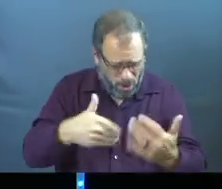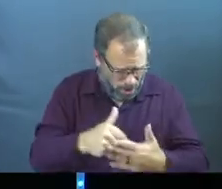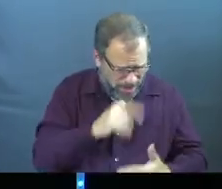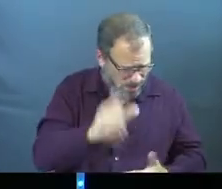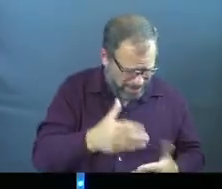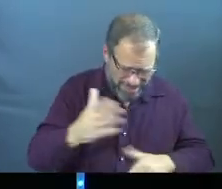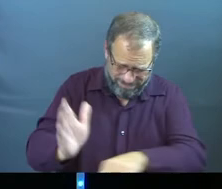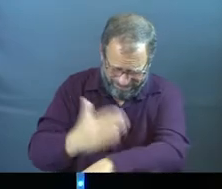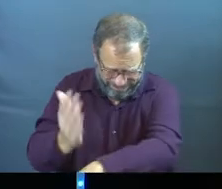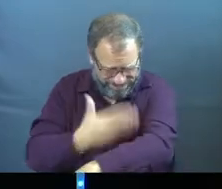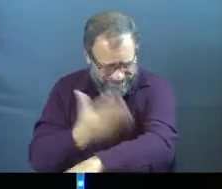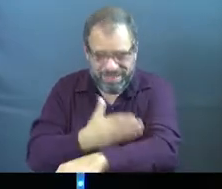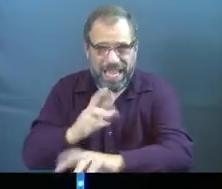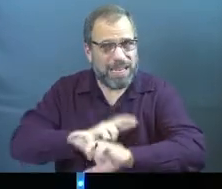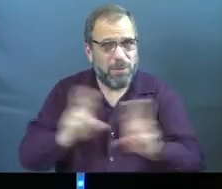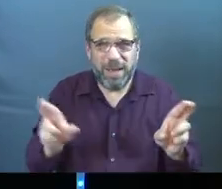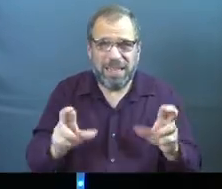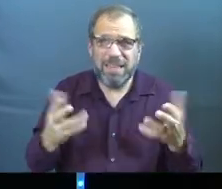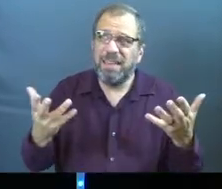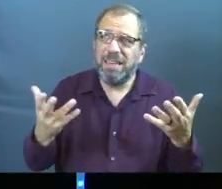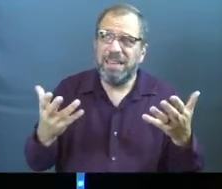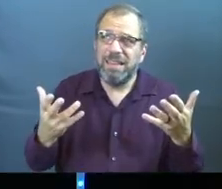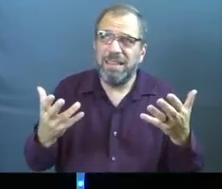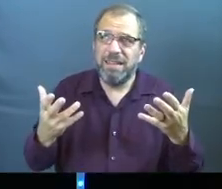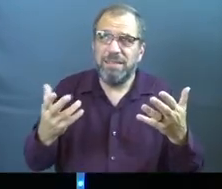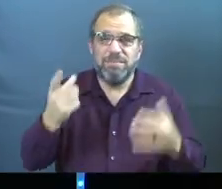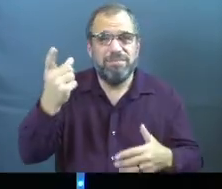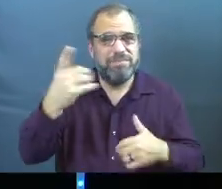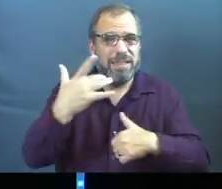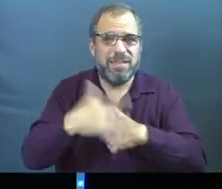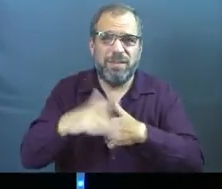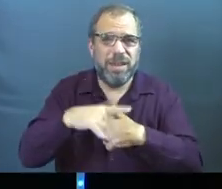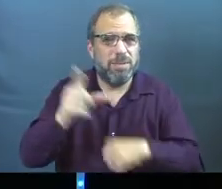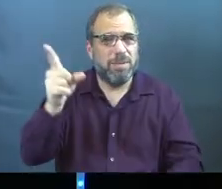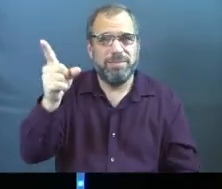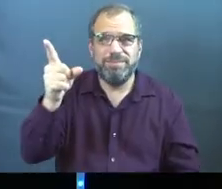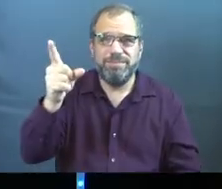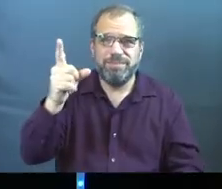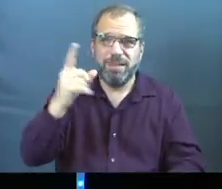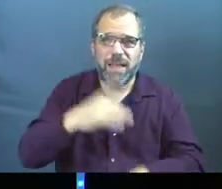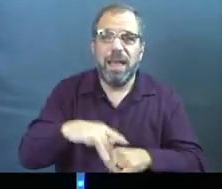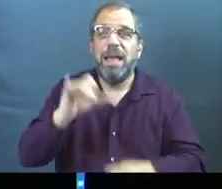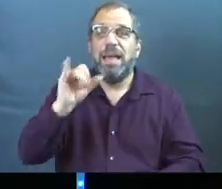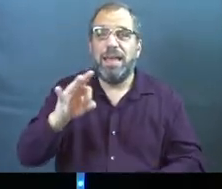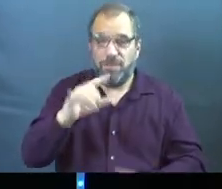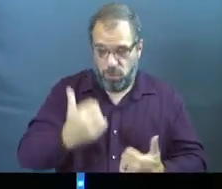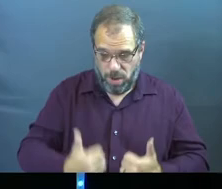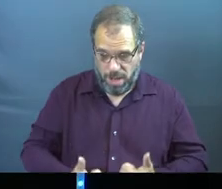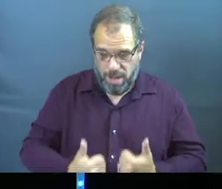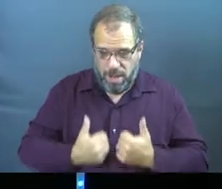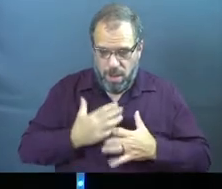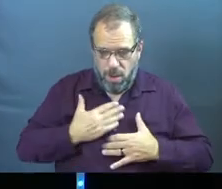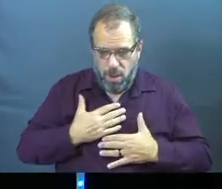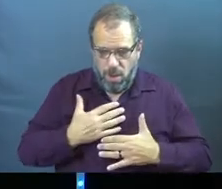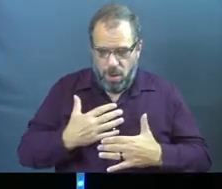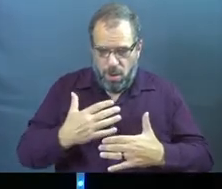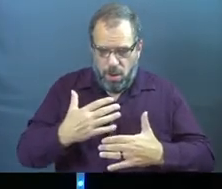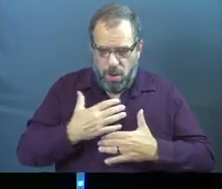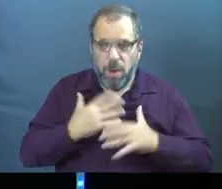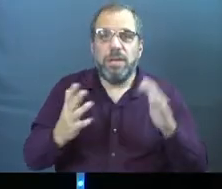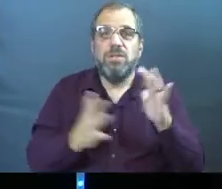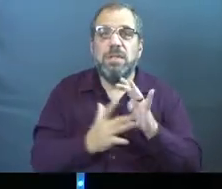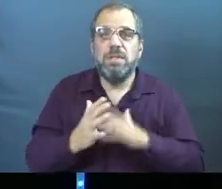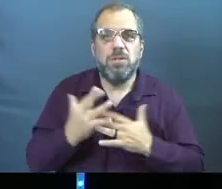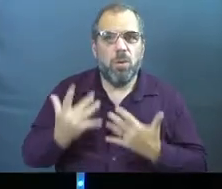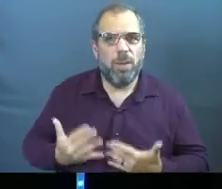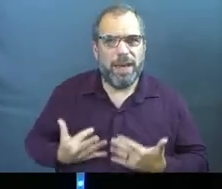that we don't need, and I'm ready for it. It's always available. As long as there's breath in your lungs every day, Jesus is